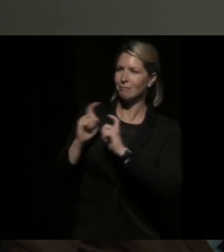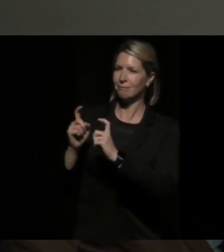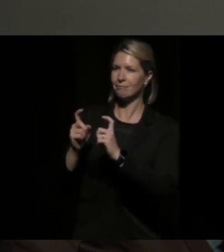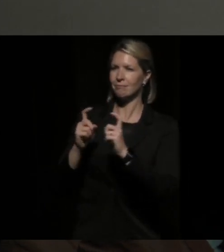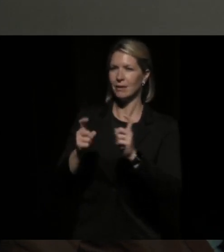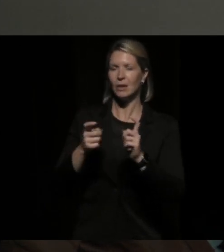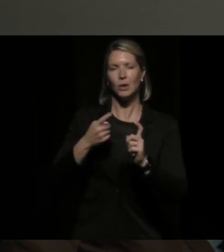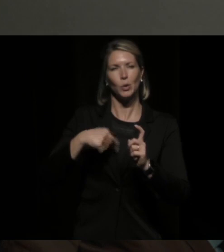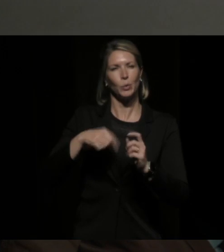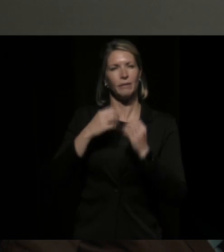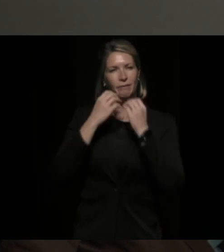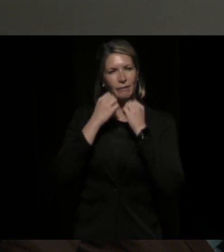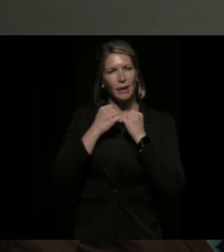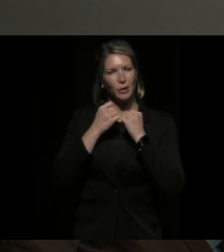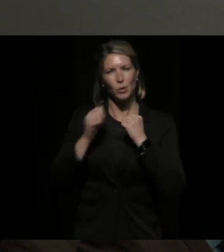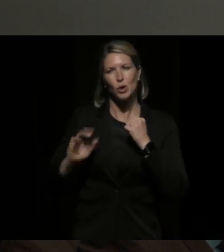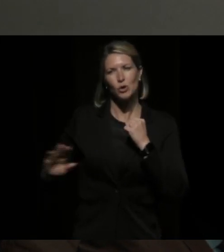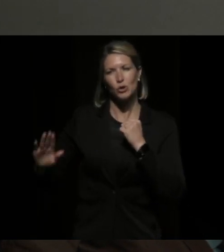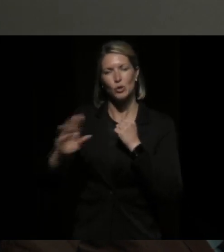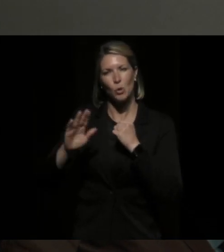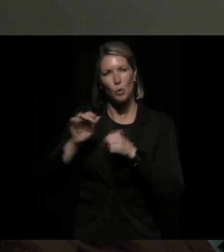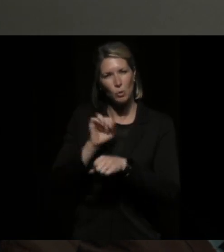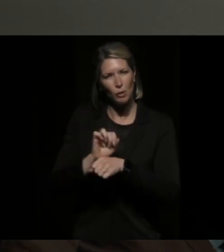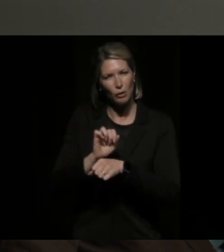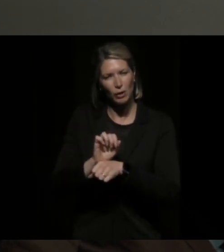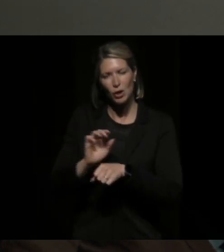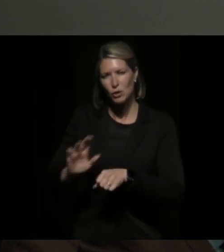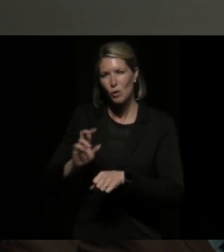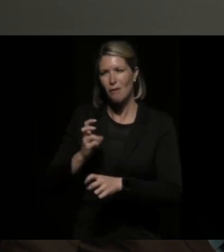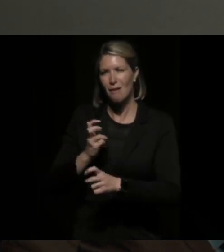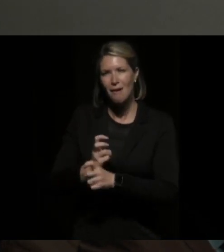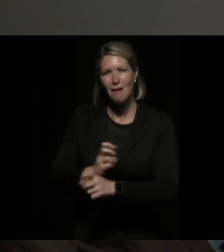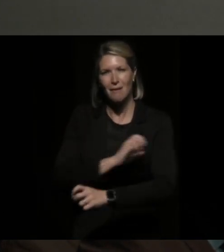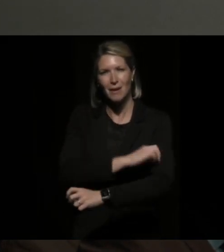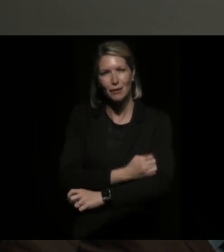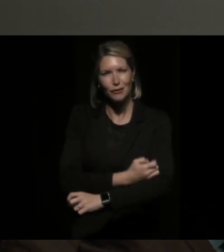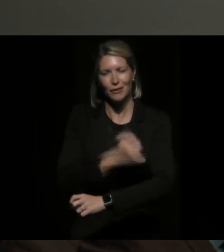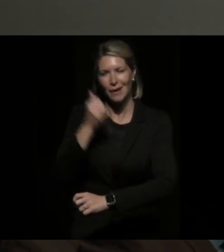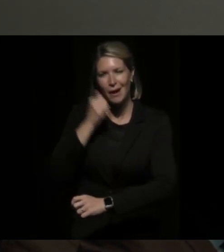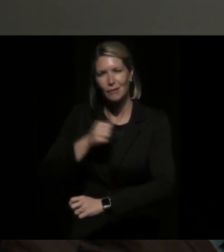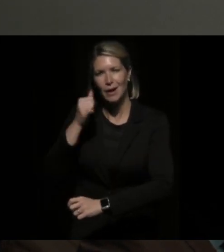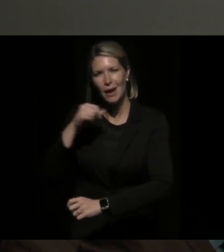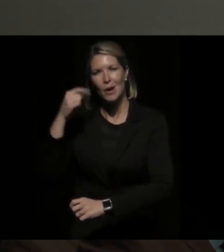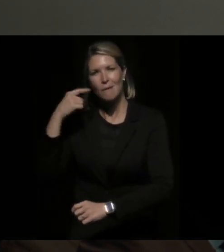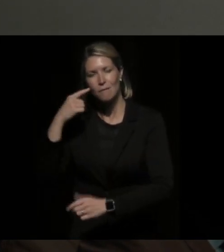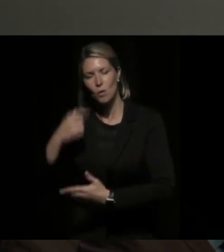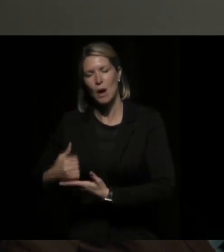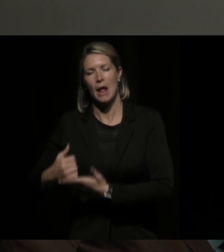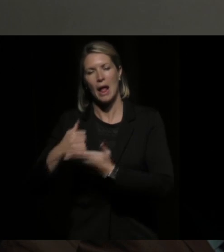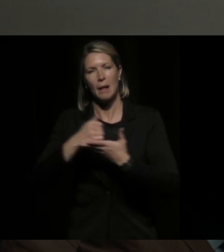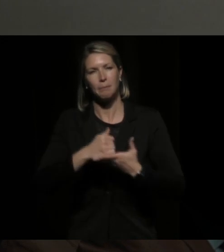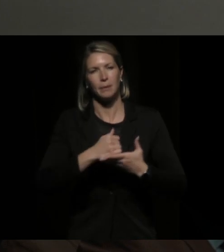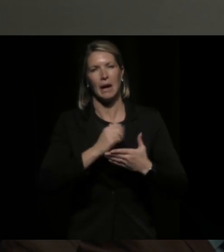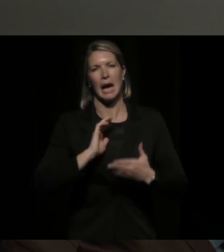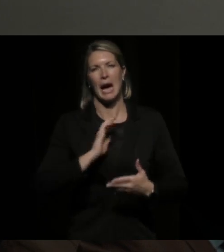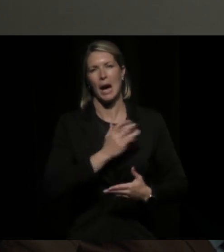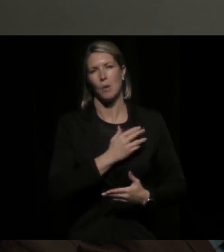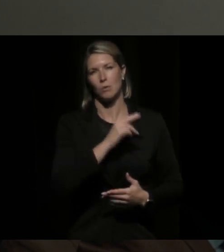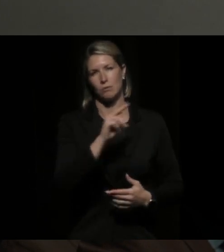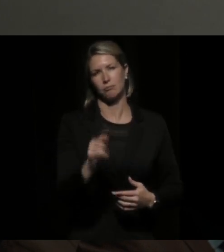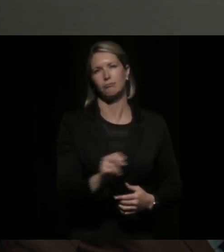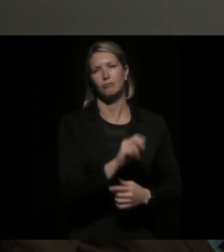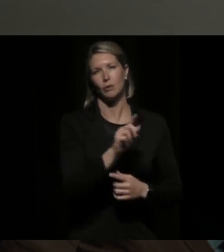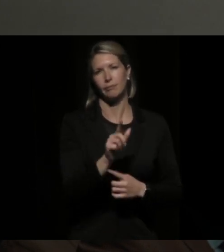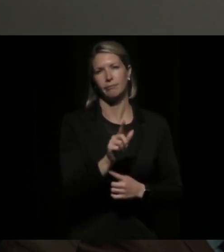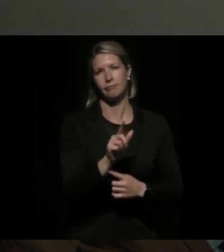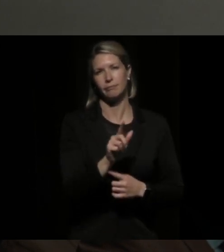make on a daily basis for the improvement of the people of Newfoundland and Labrador. We are all